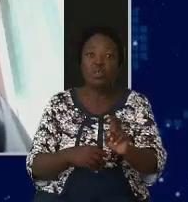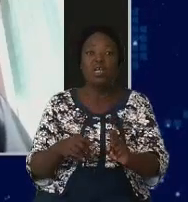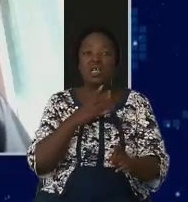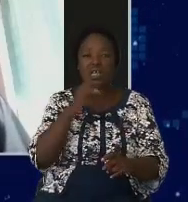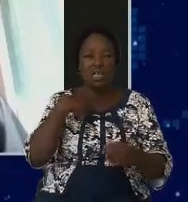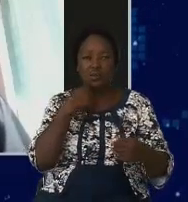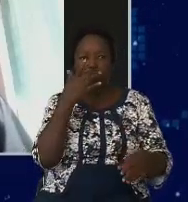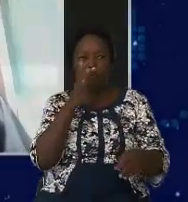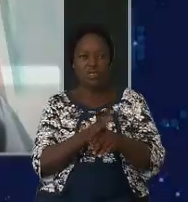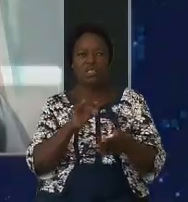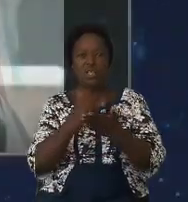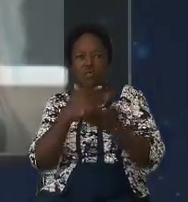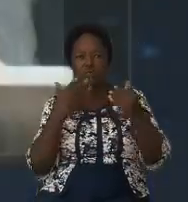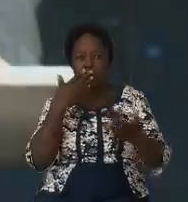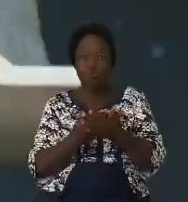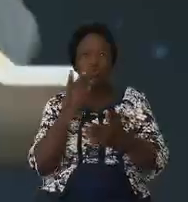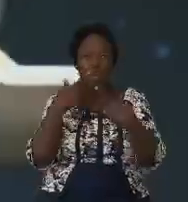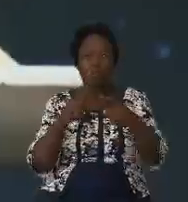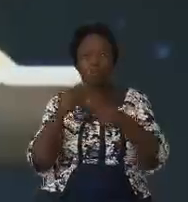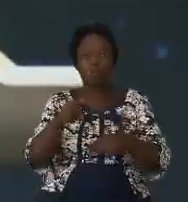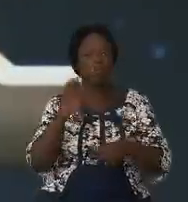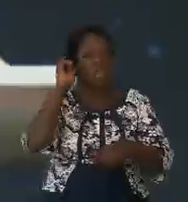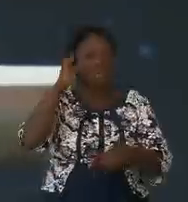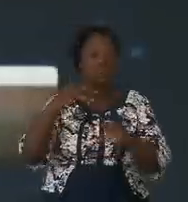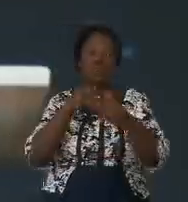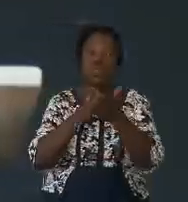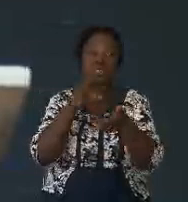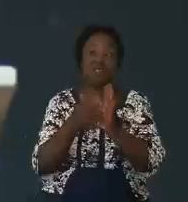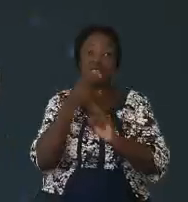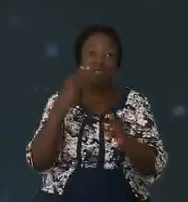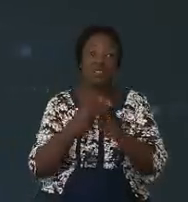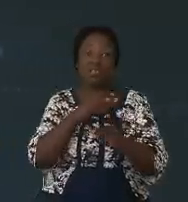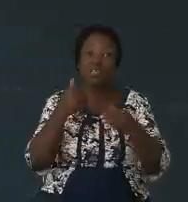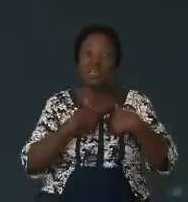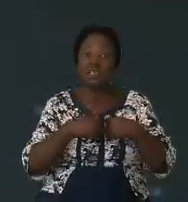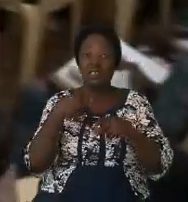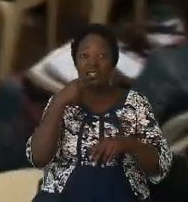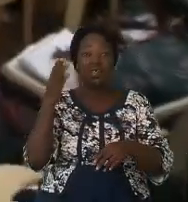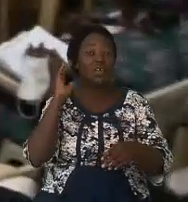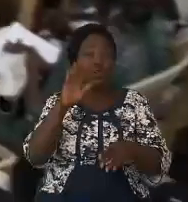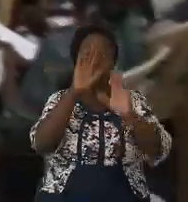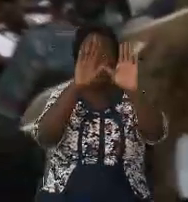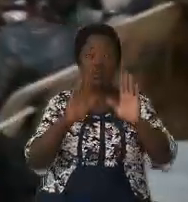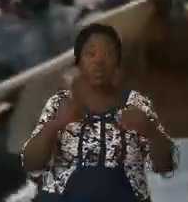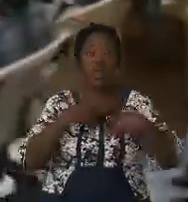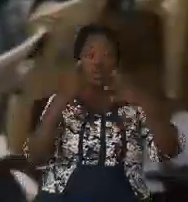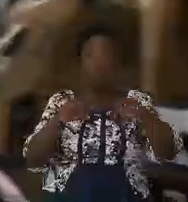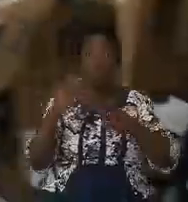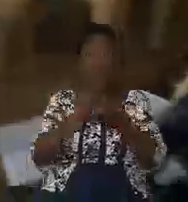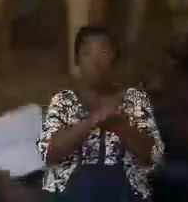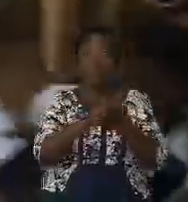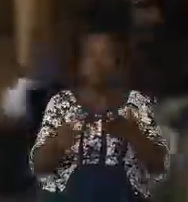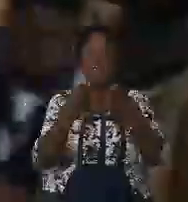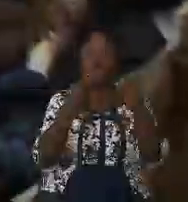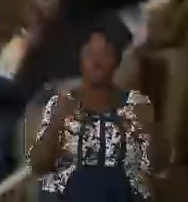make it good? He has said, something good will happen to you, he will do it. He has said, your